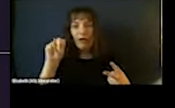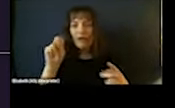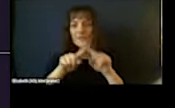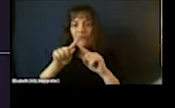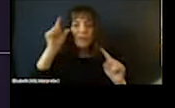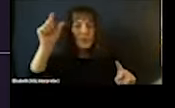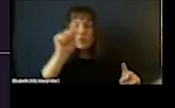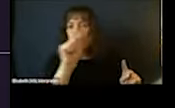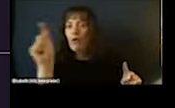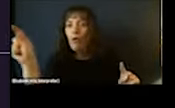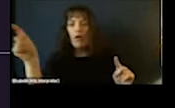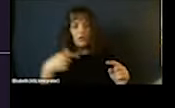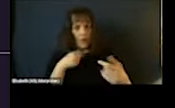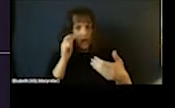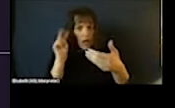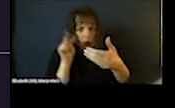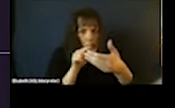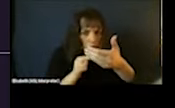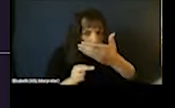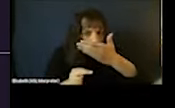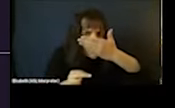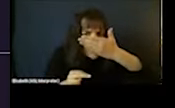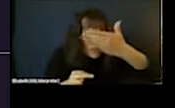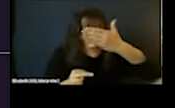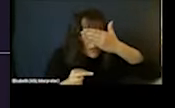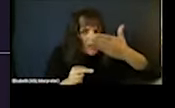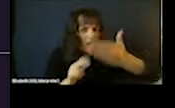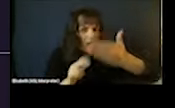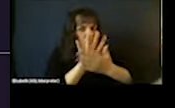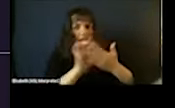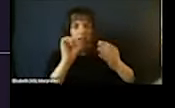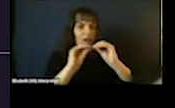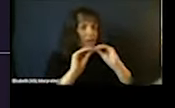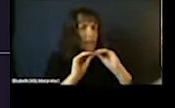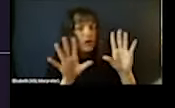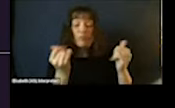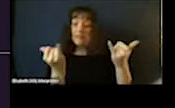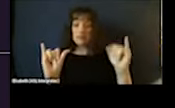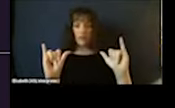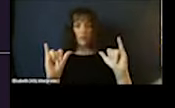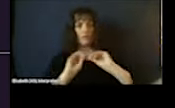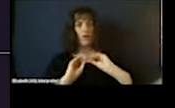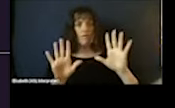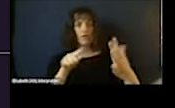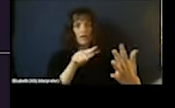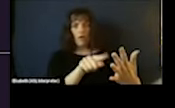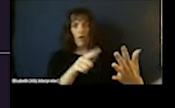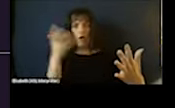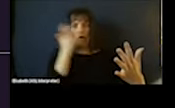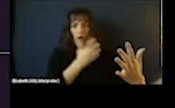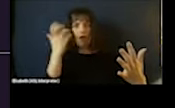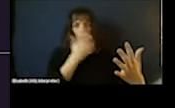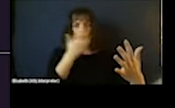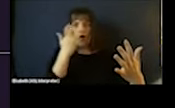fuzzy and even though my face was right up against the screen, that they were amazing. There was so much detail and so much color, so many things